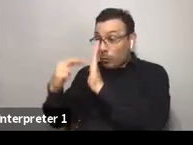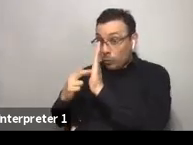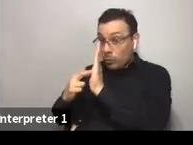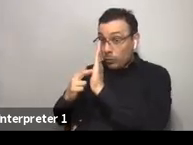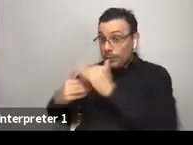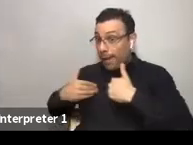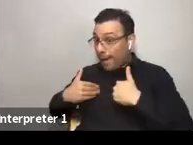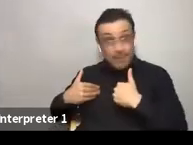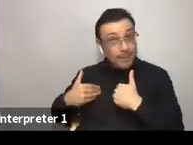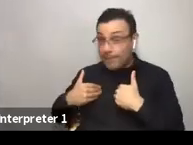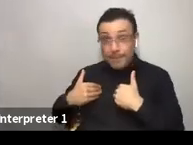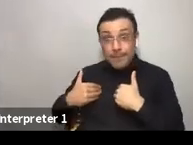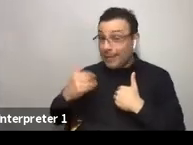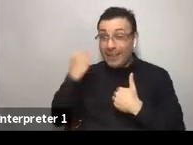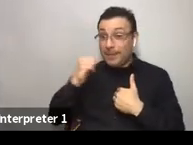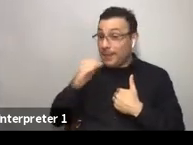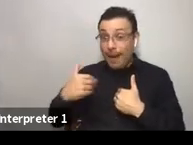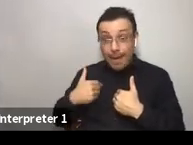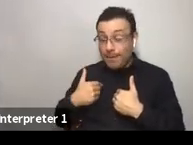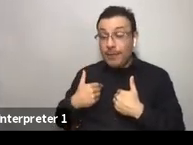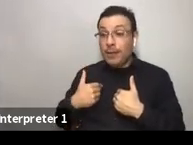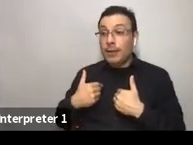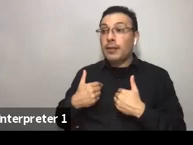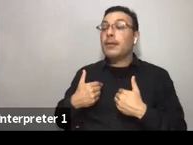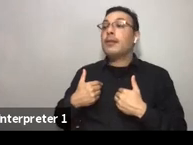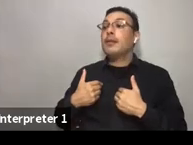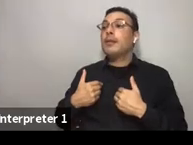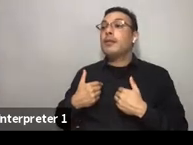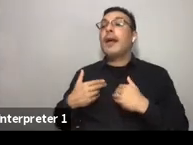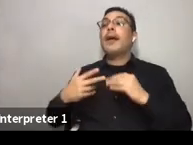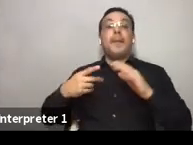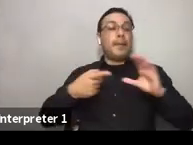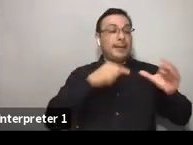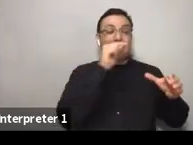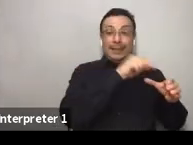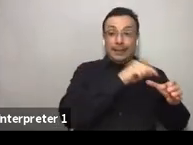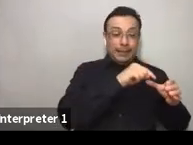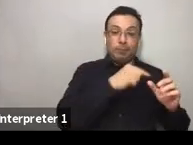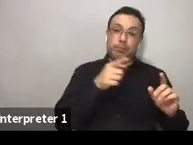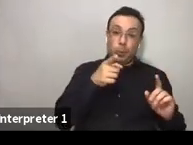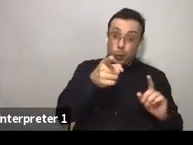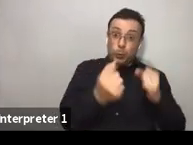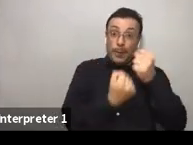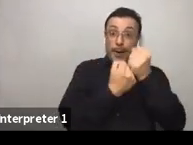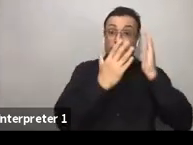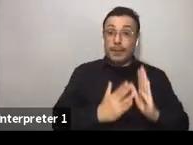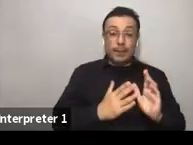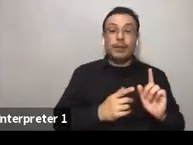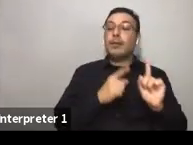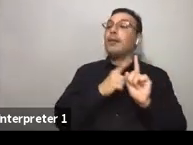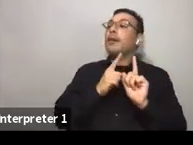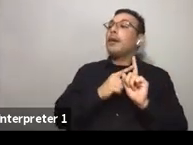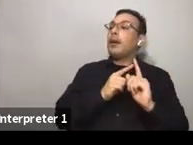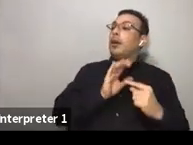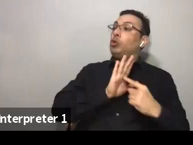the compliance department piece, they should not have access to the personally identifying